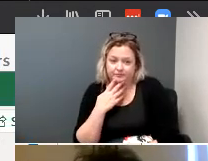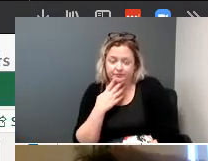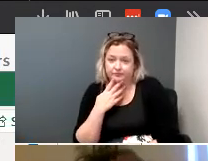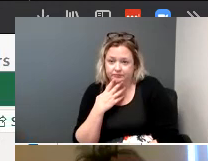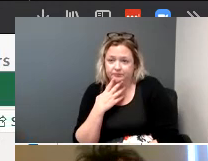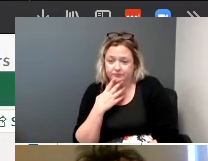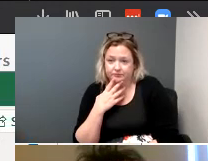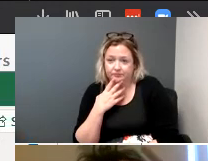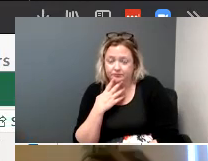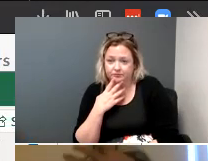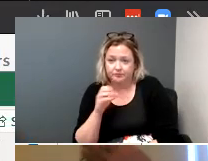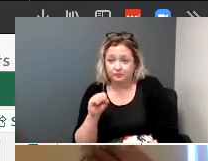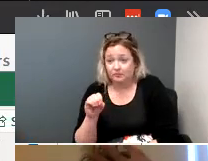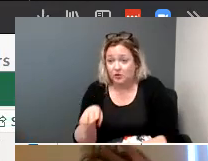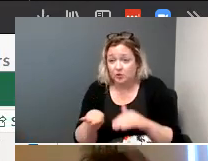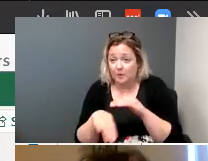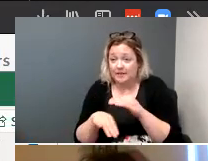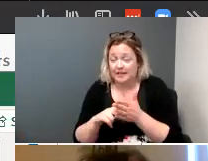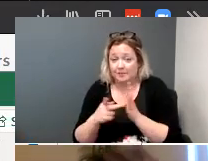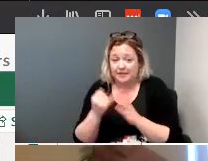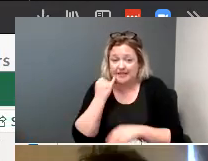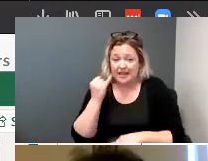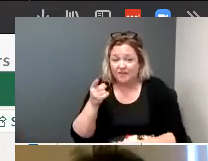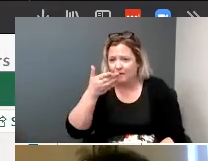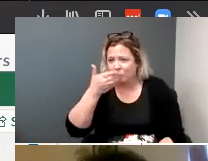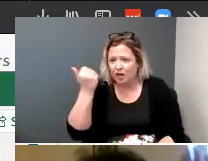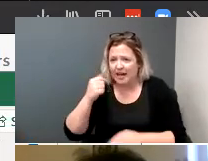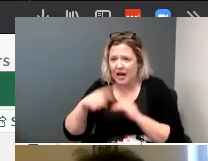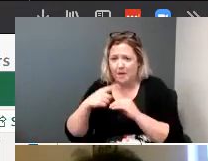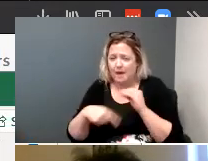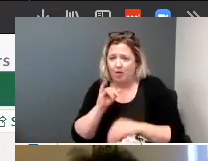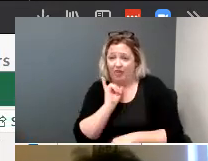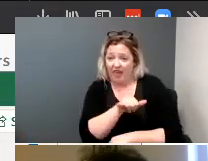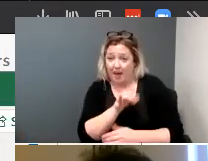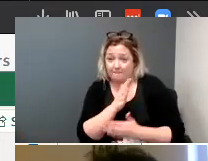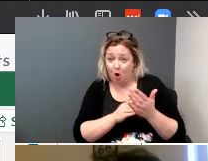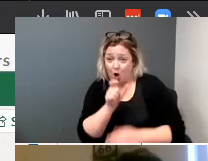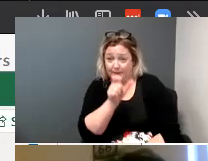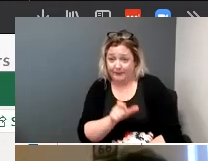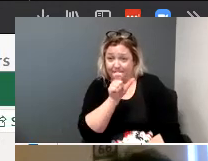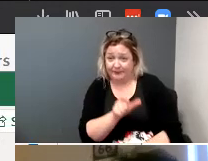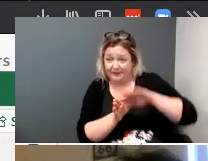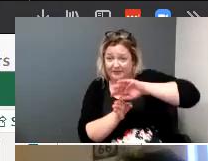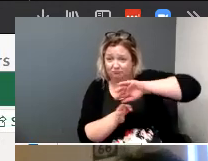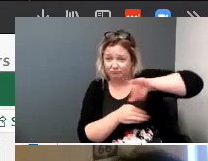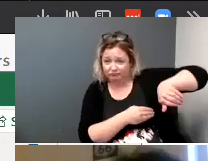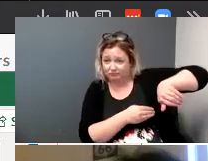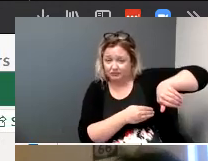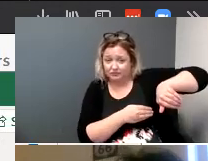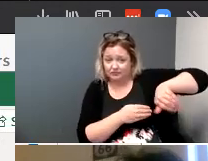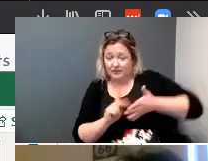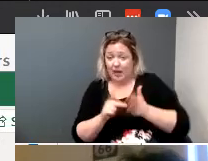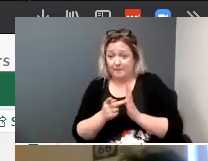where essentially it means that if you forget about this entire part of this graph, essentially it means that our algorithm